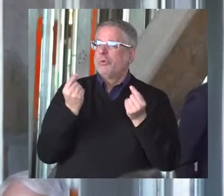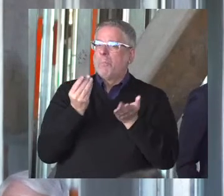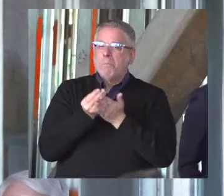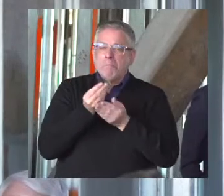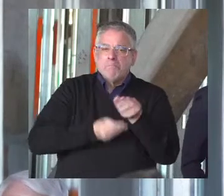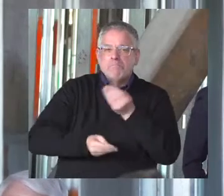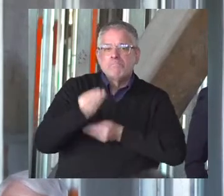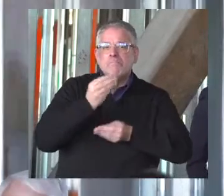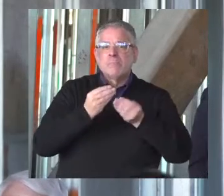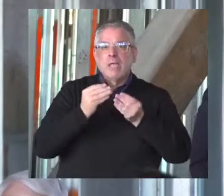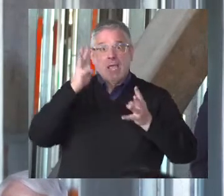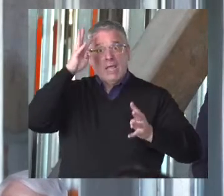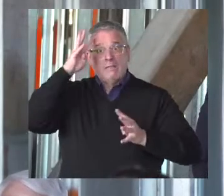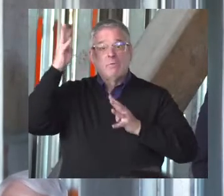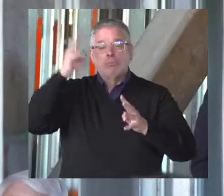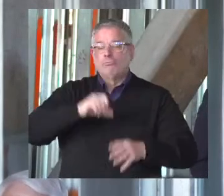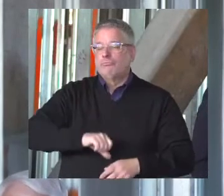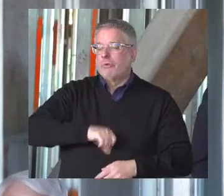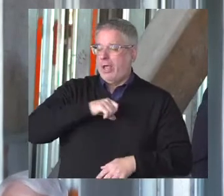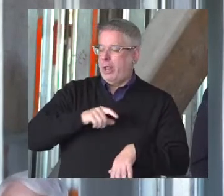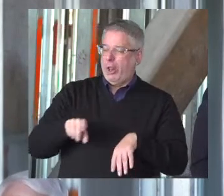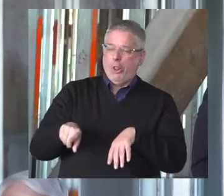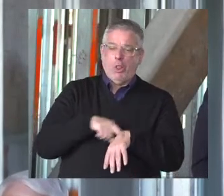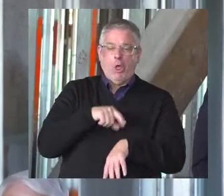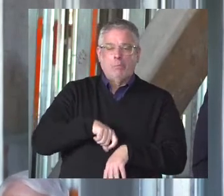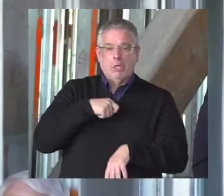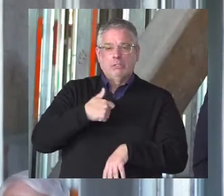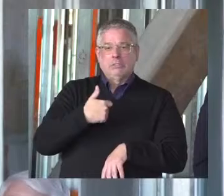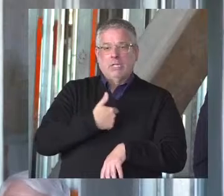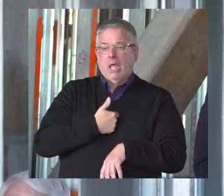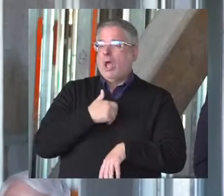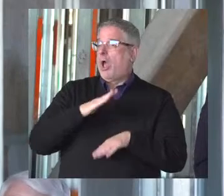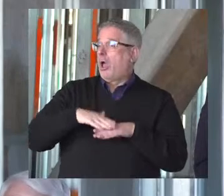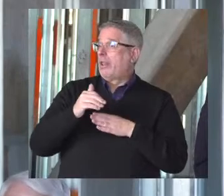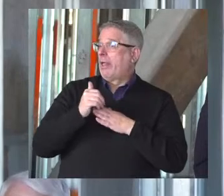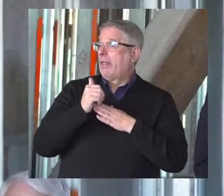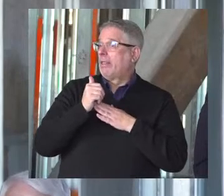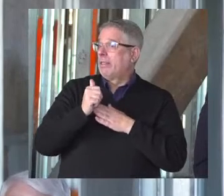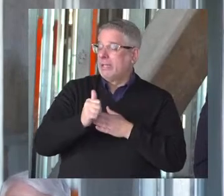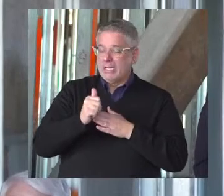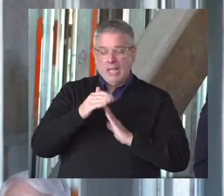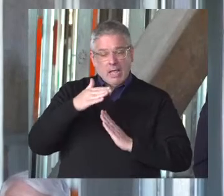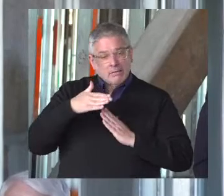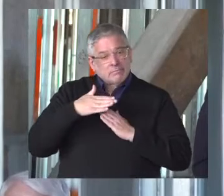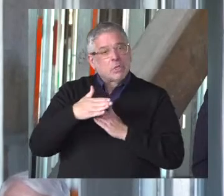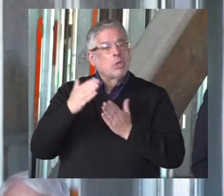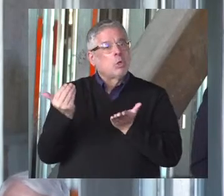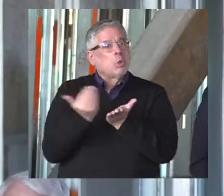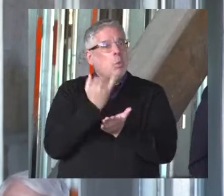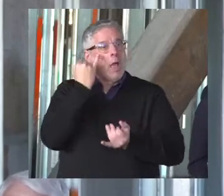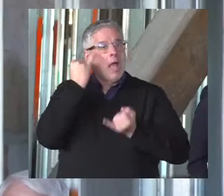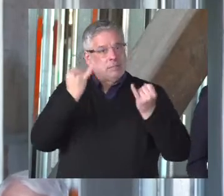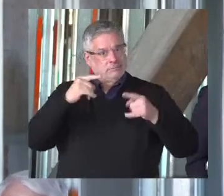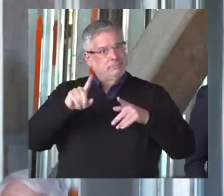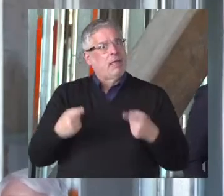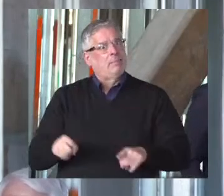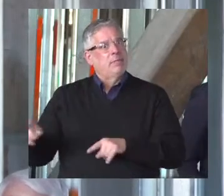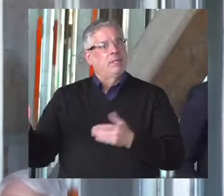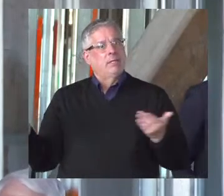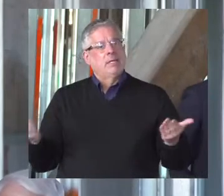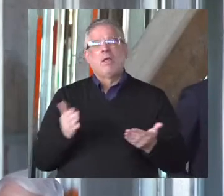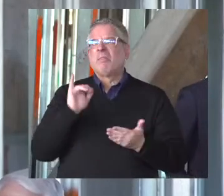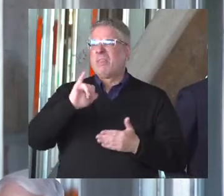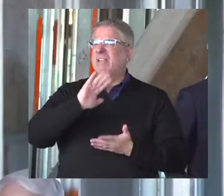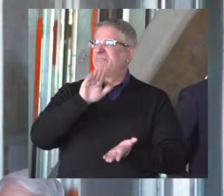innovators, long priding ourselves on being on the leading and cutting edge of new ideas. And that's the spirit, that's the zeitgeist, I